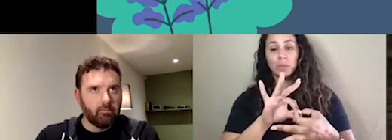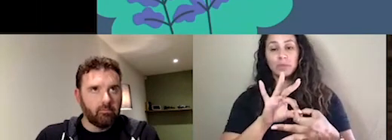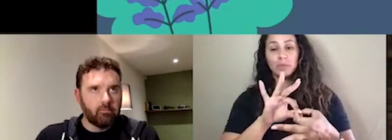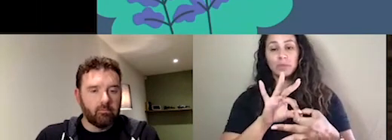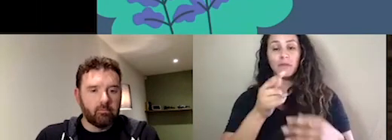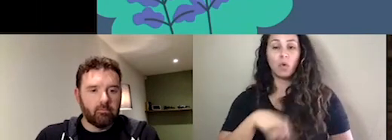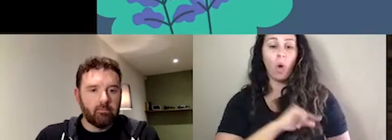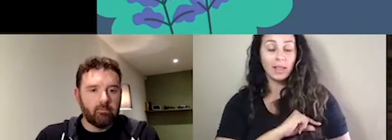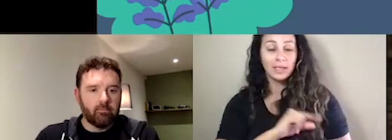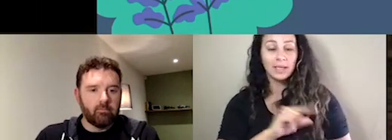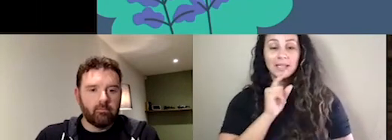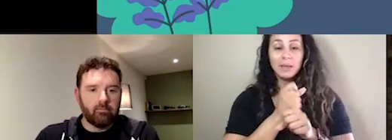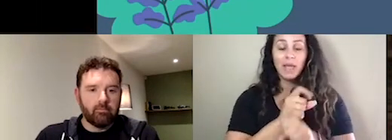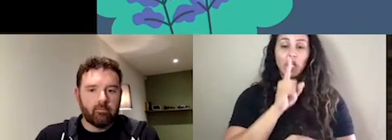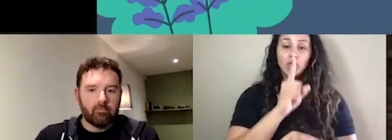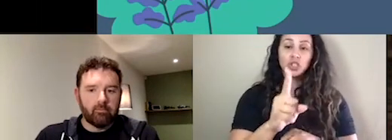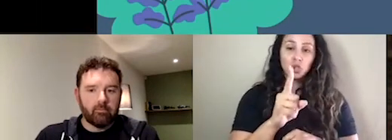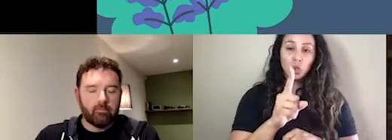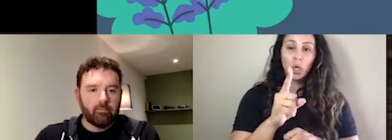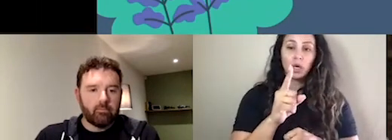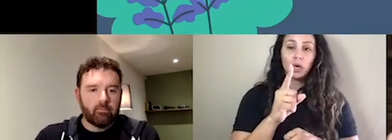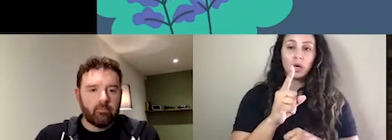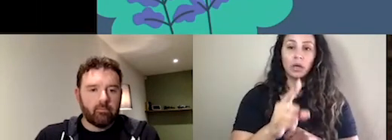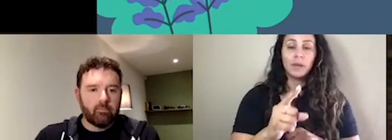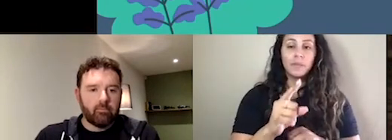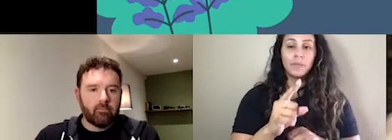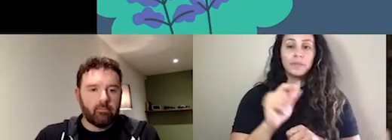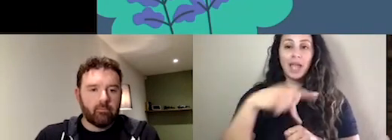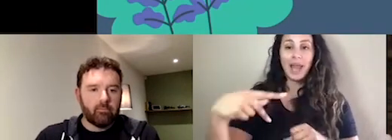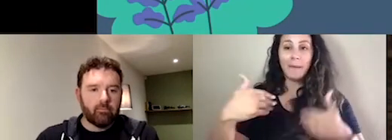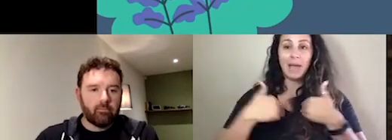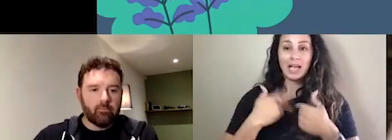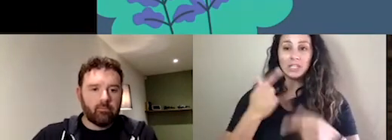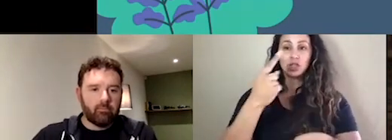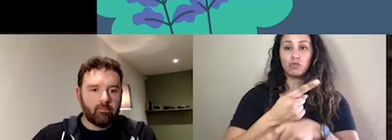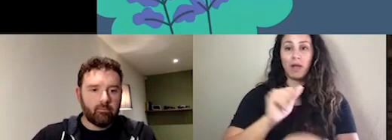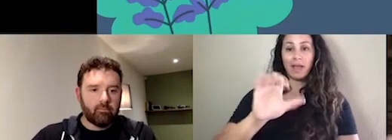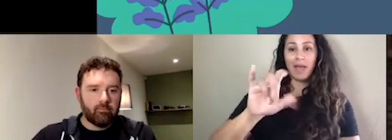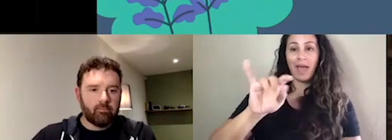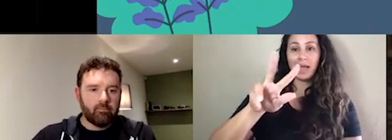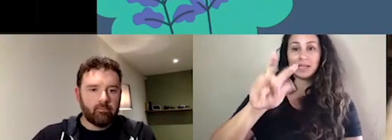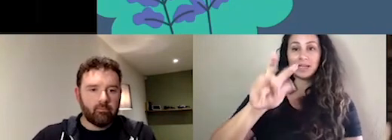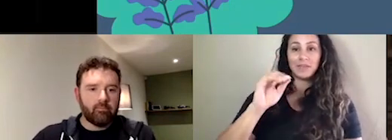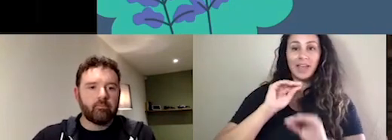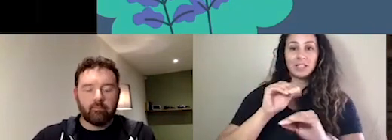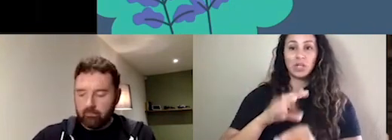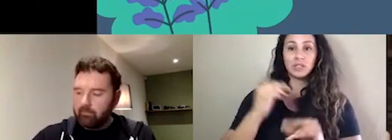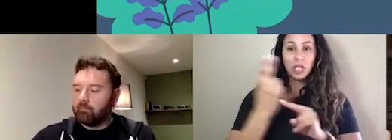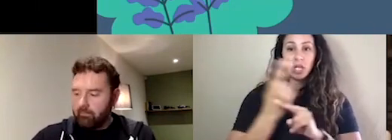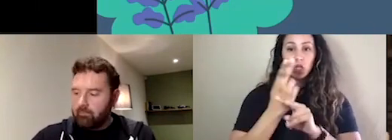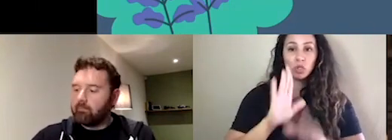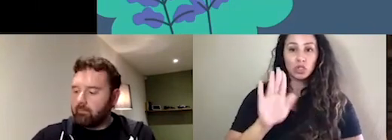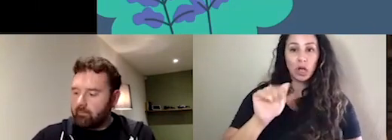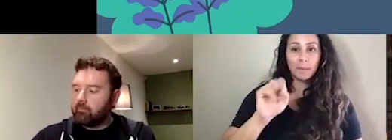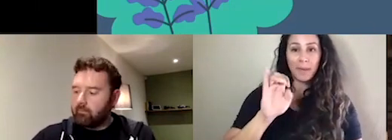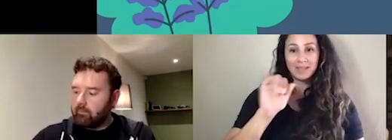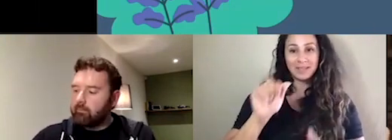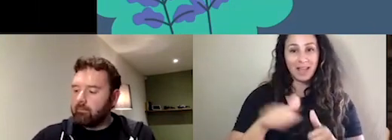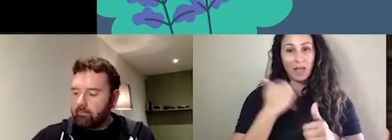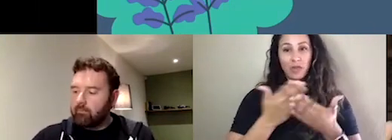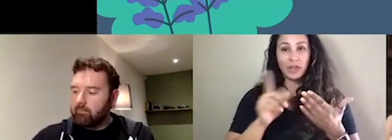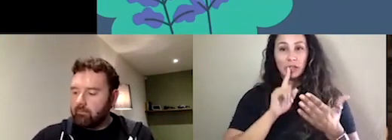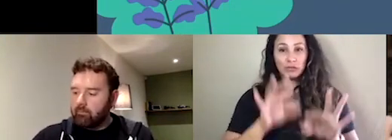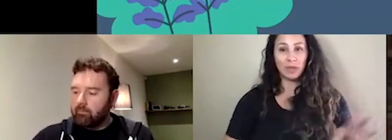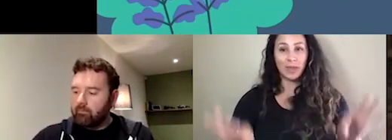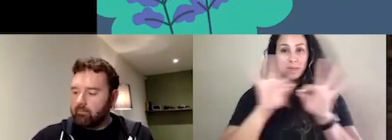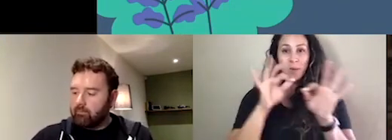quality is making sure that an app has the right active installs and user base. Like that's another thing that's very important when we talk about